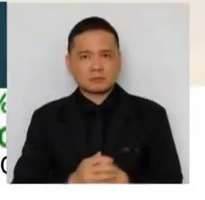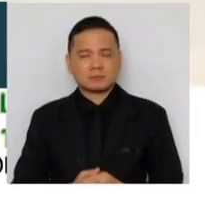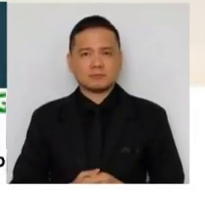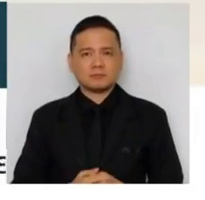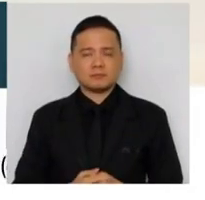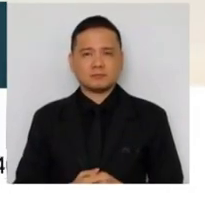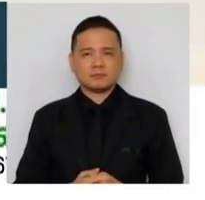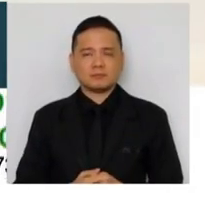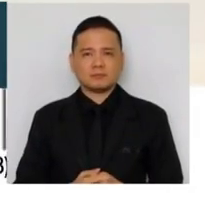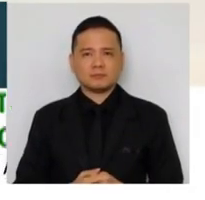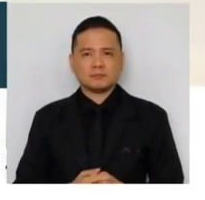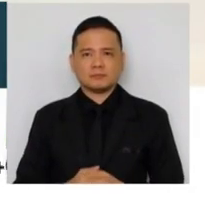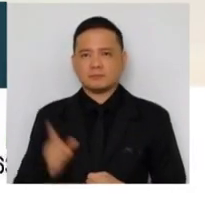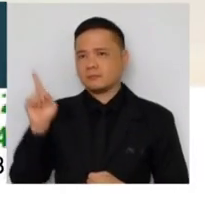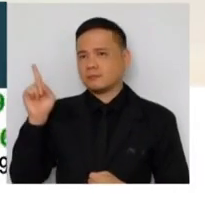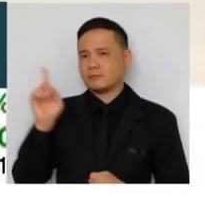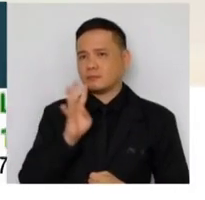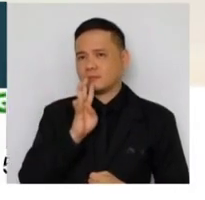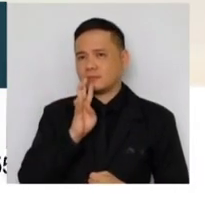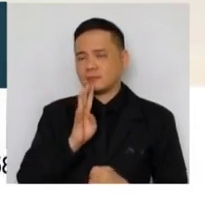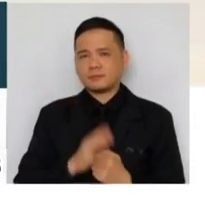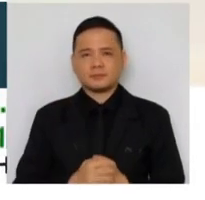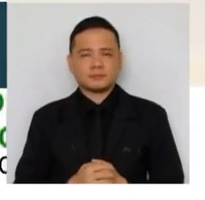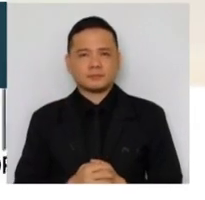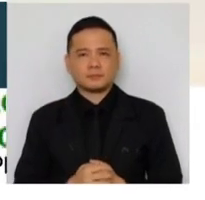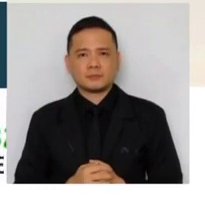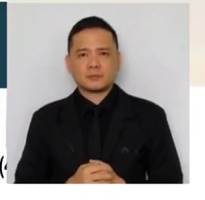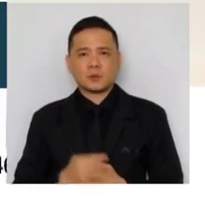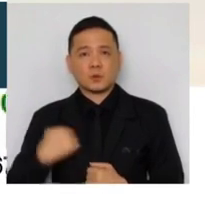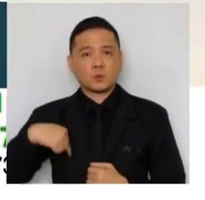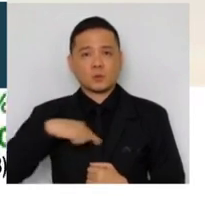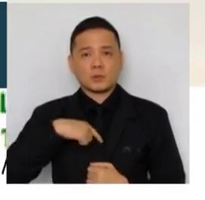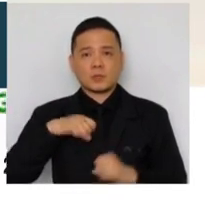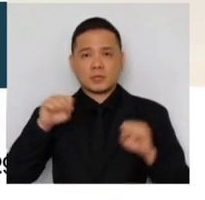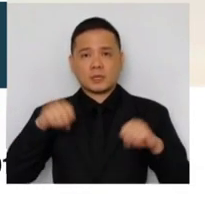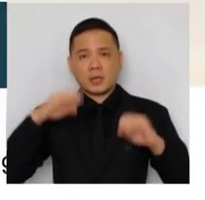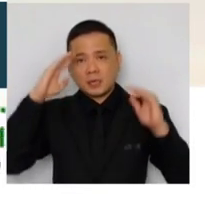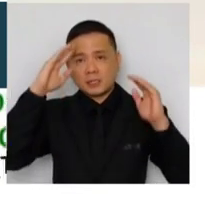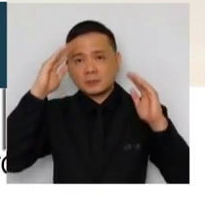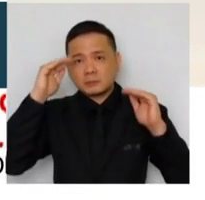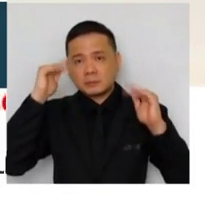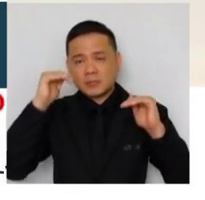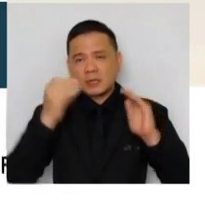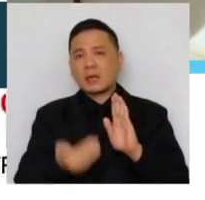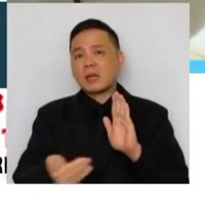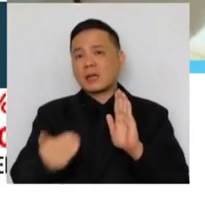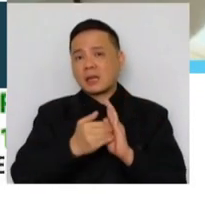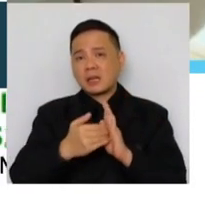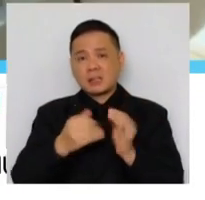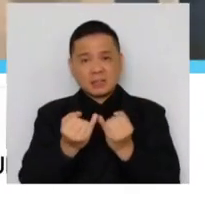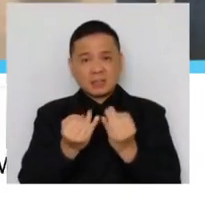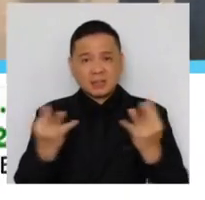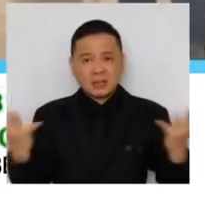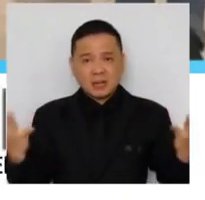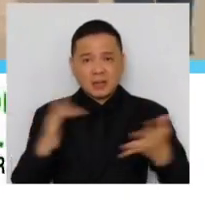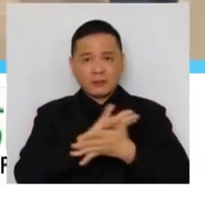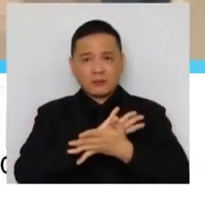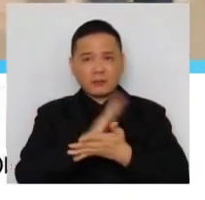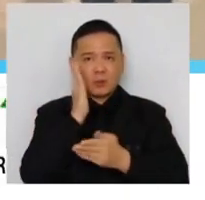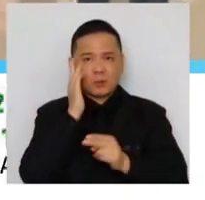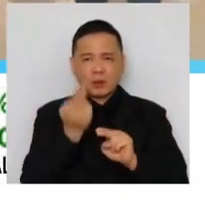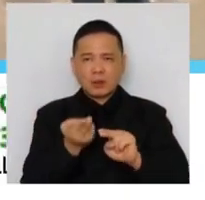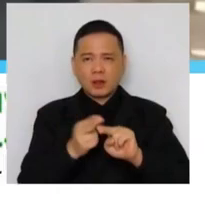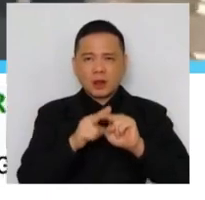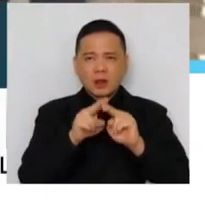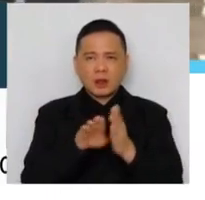can actually expect na medyo aakyat uli ang number of cases. Mm-hmm. We need to take calculated